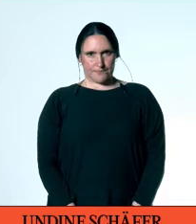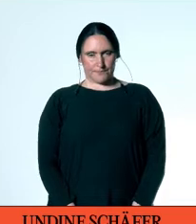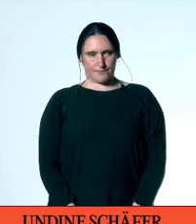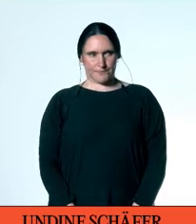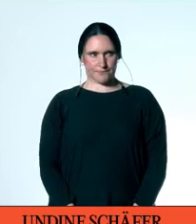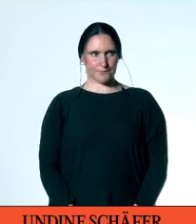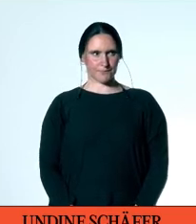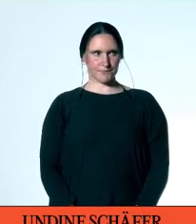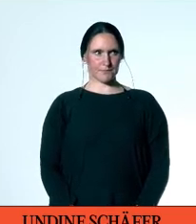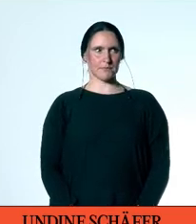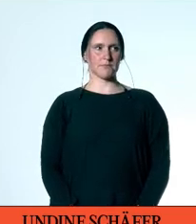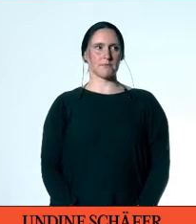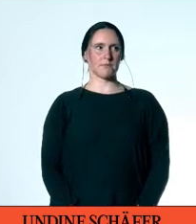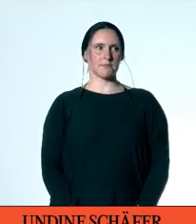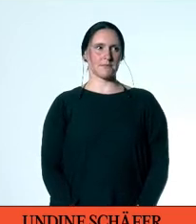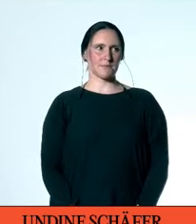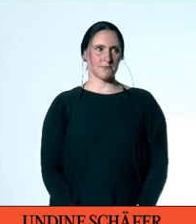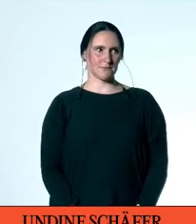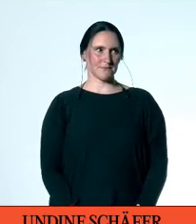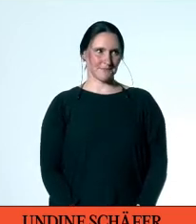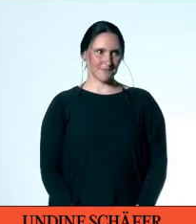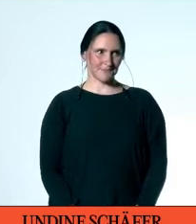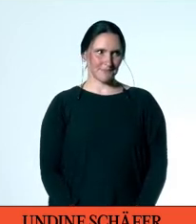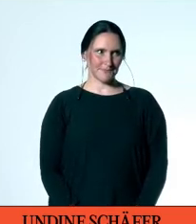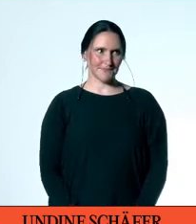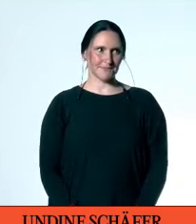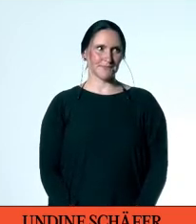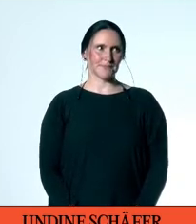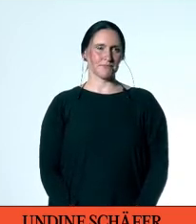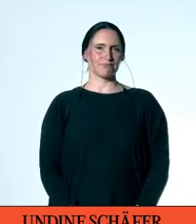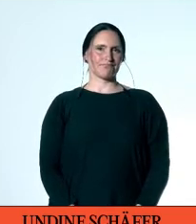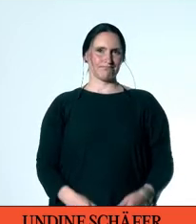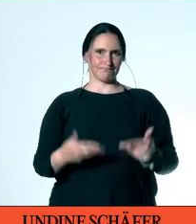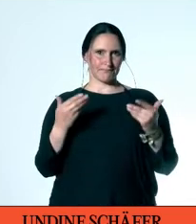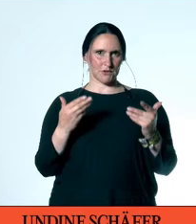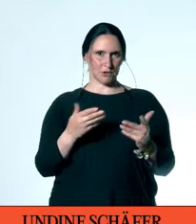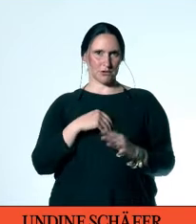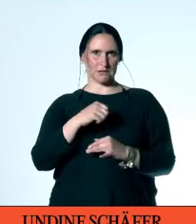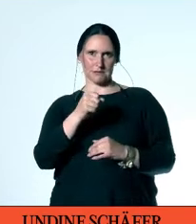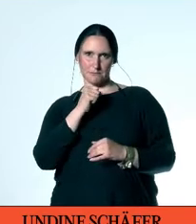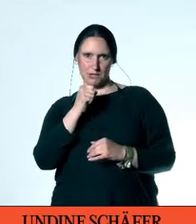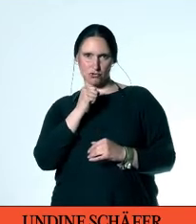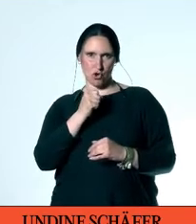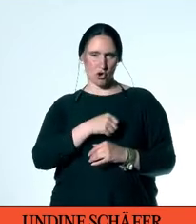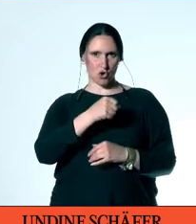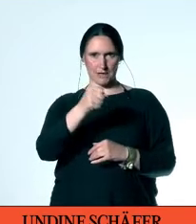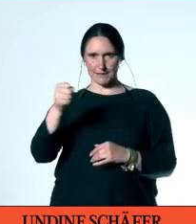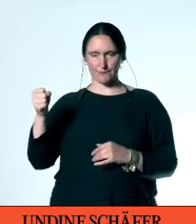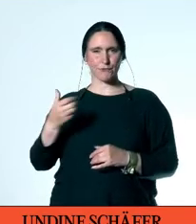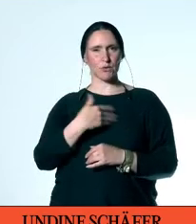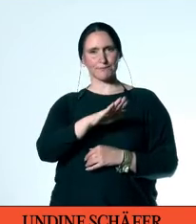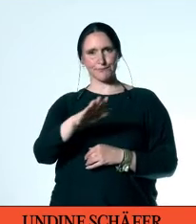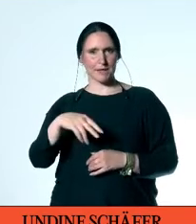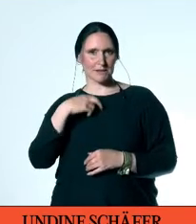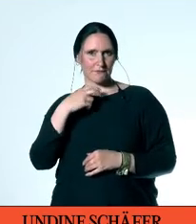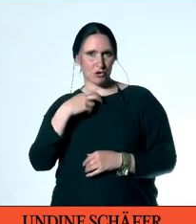Thank you, guys. I love how you pass the mic and we can get to hear all of your voices. Es ist wunderschön, alle